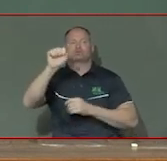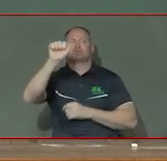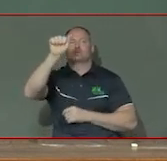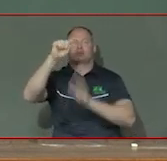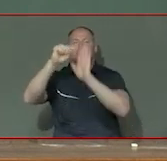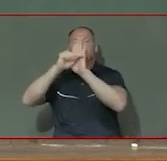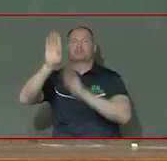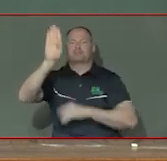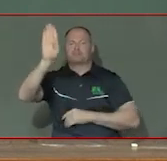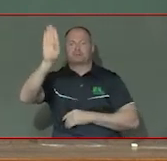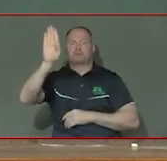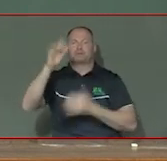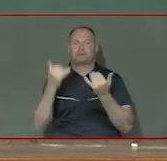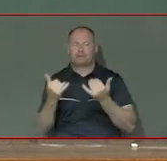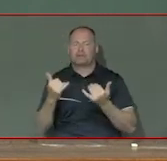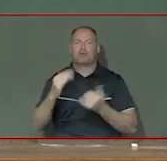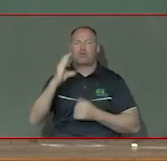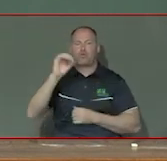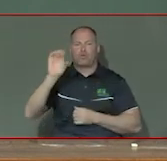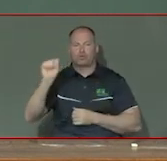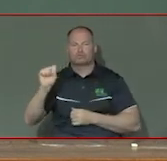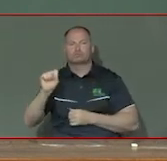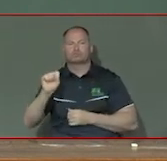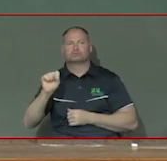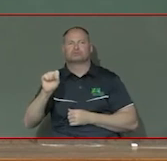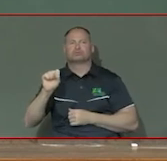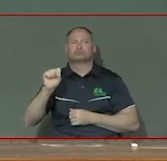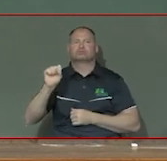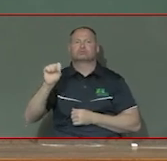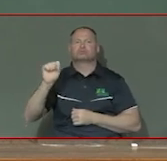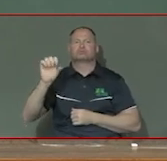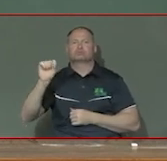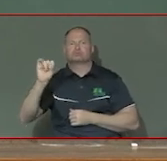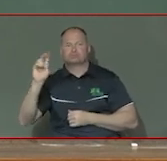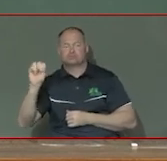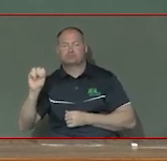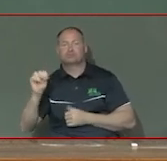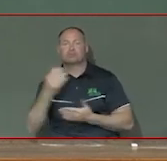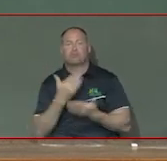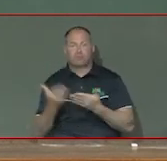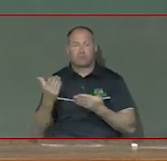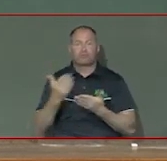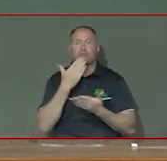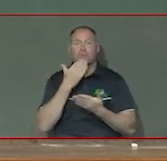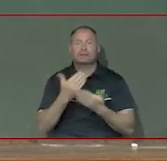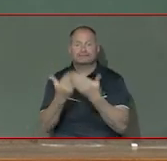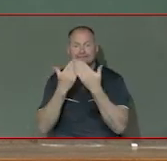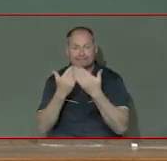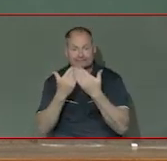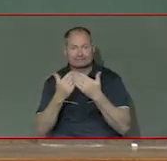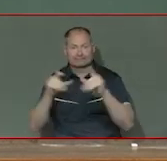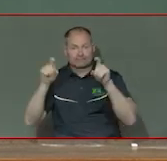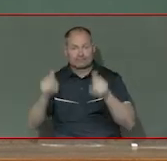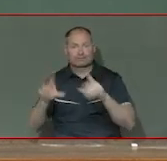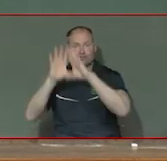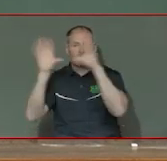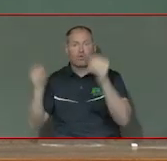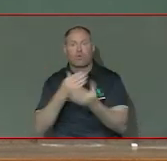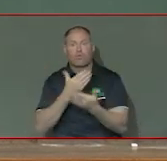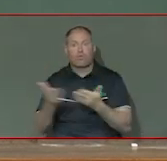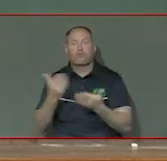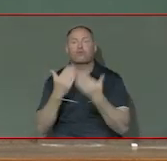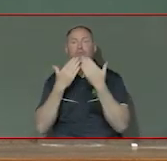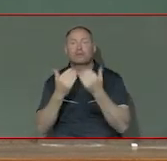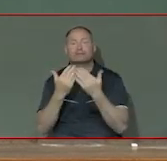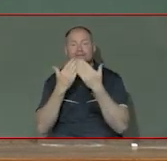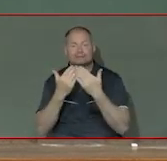cos B plus sine A sine B. Go, these are proofs. It's in your book. Go and study it. It has been asked on a number